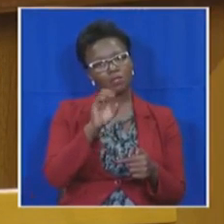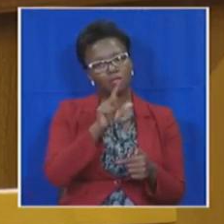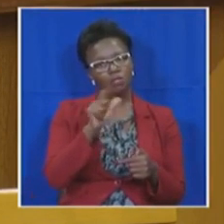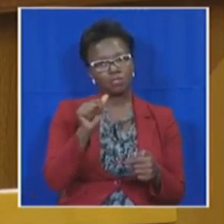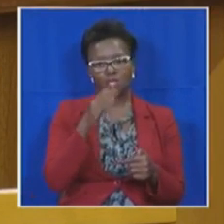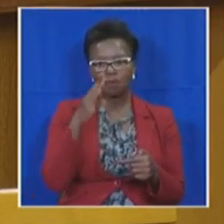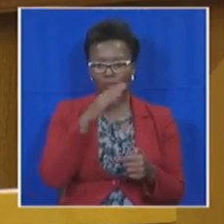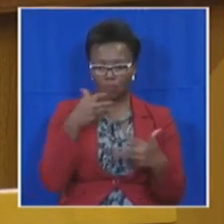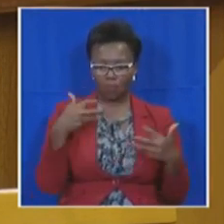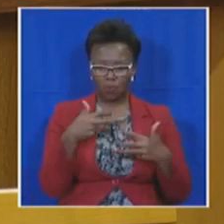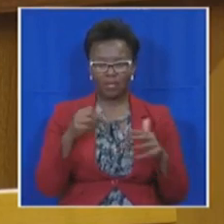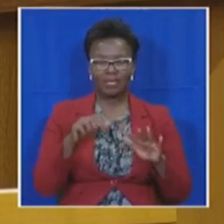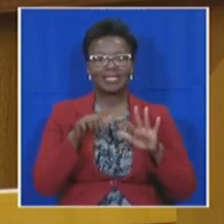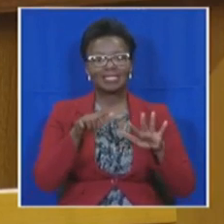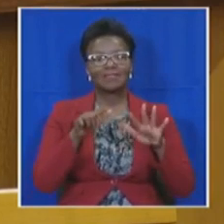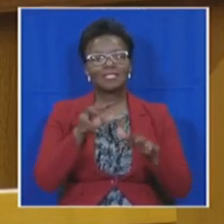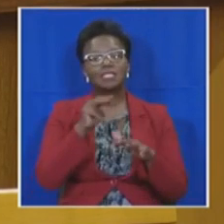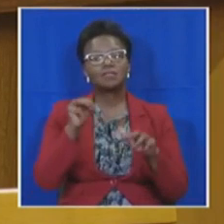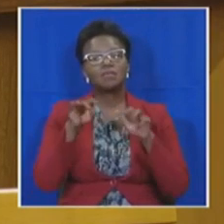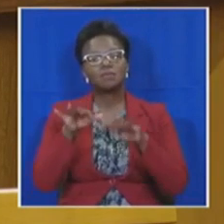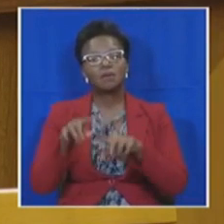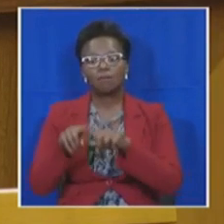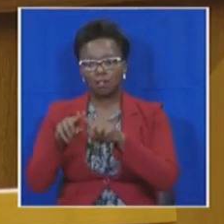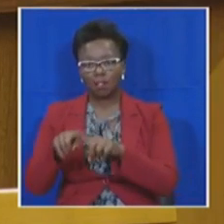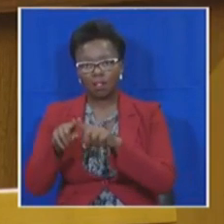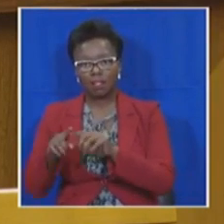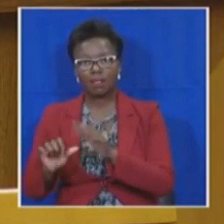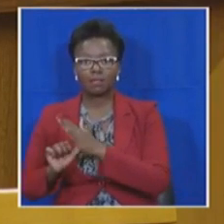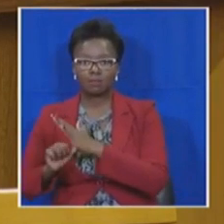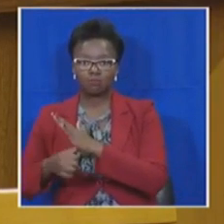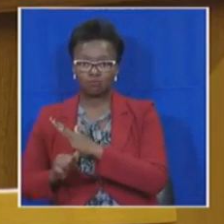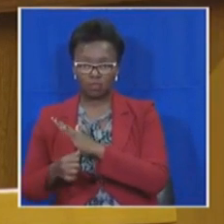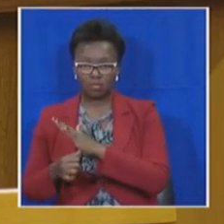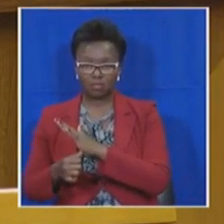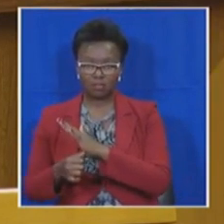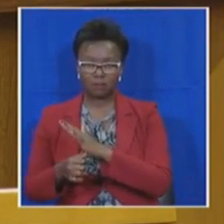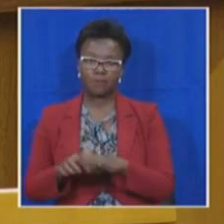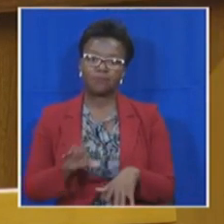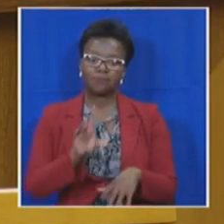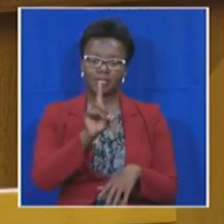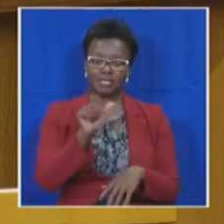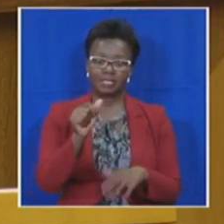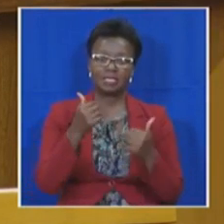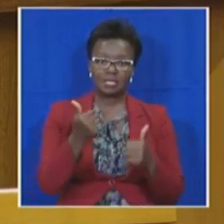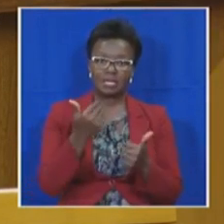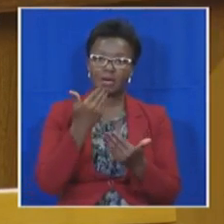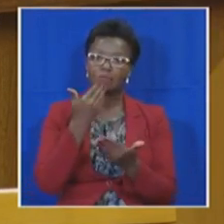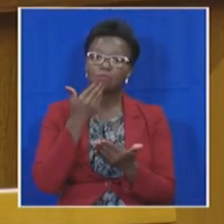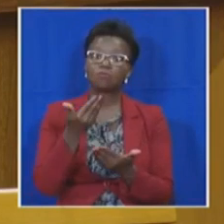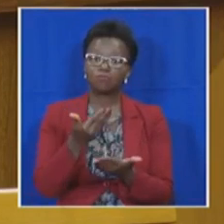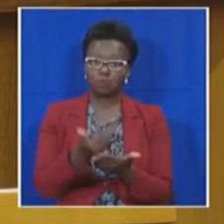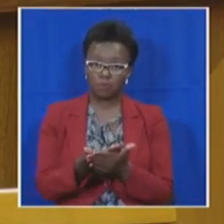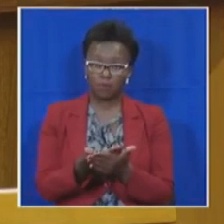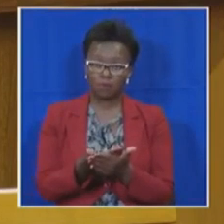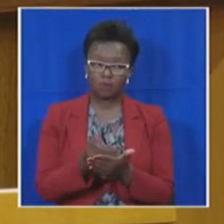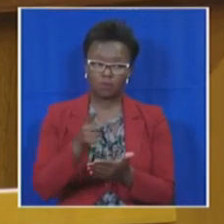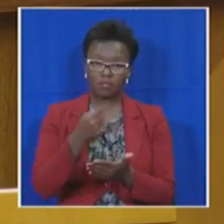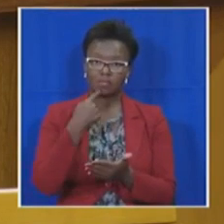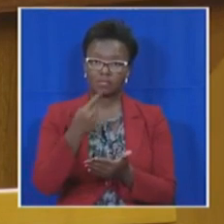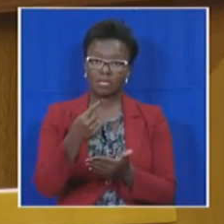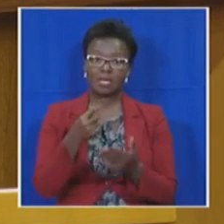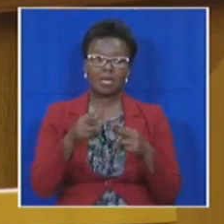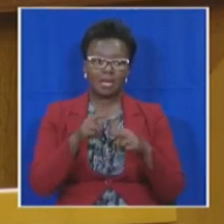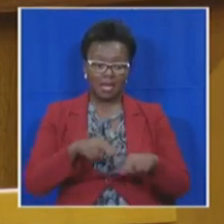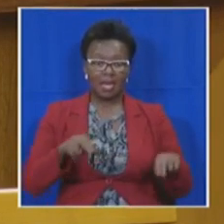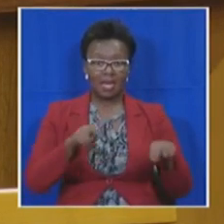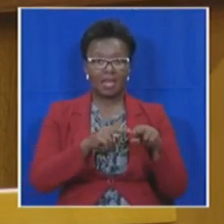people who rely solely on social grants. The DA has proposed as a result that the National